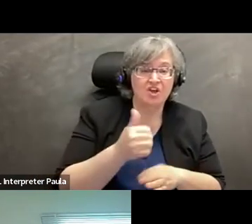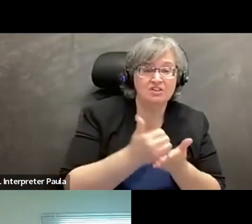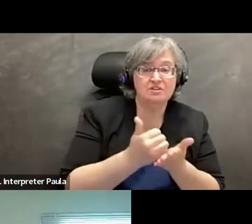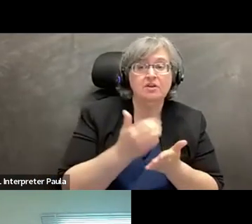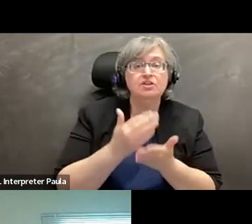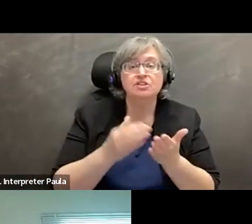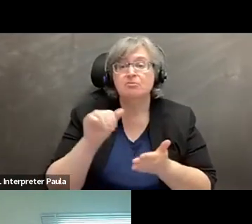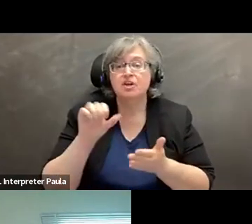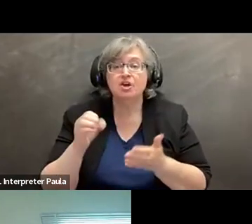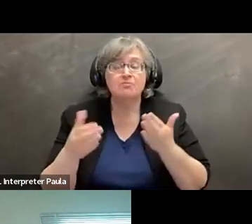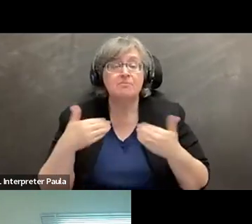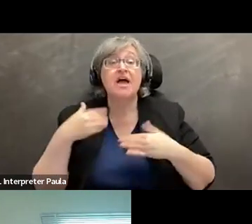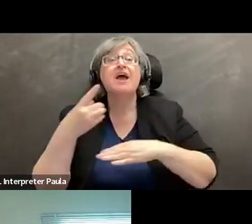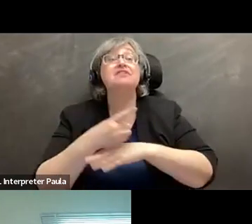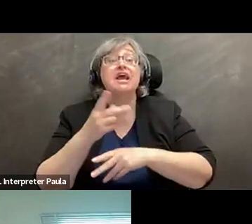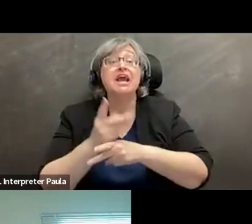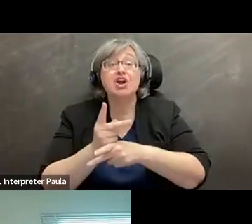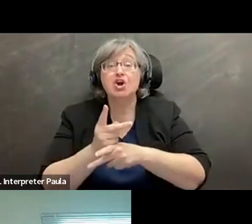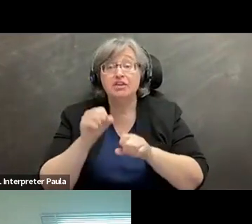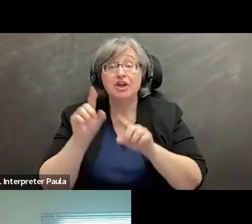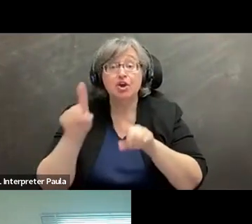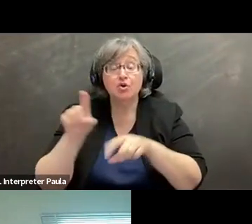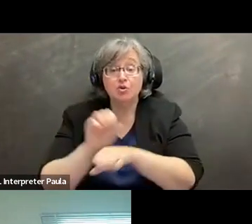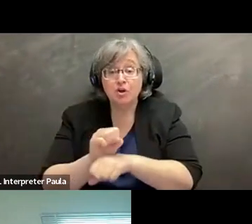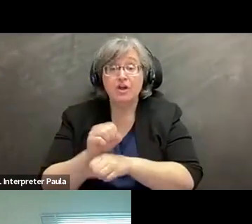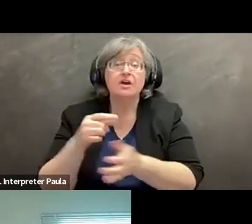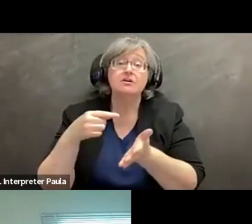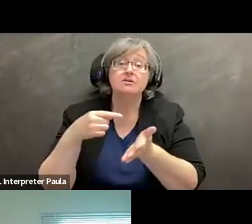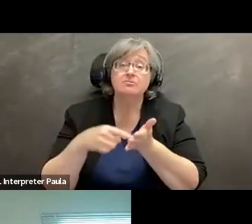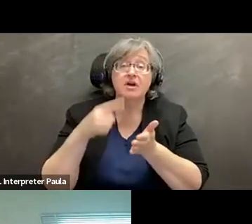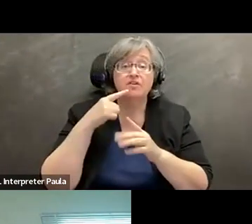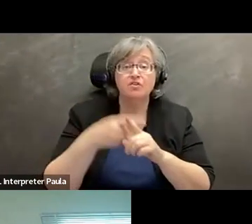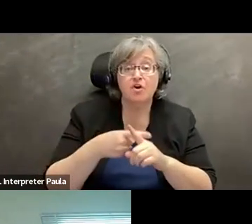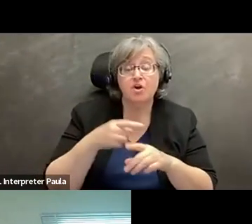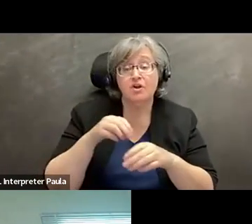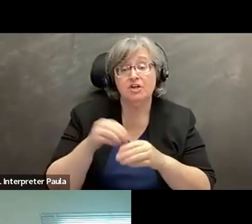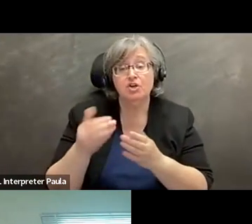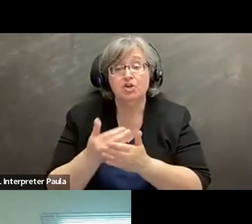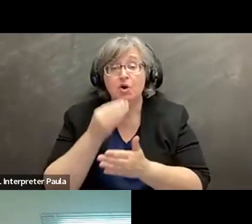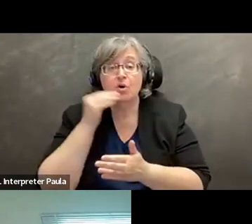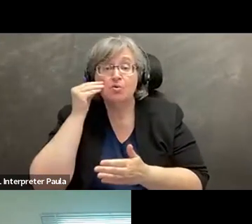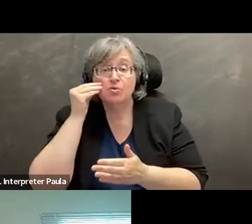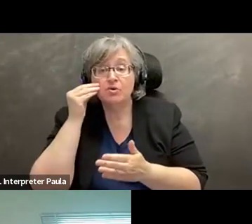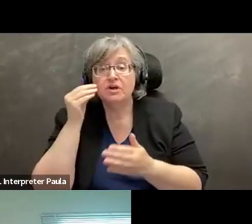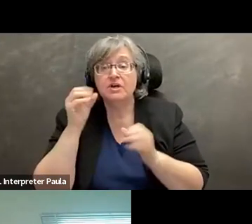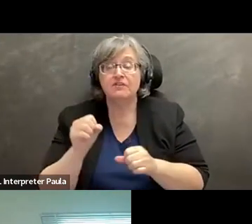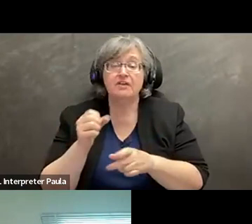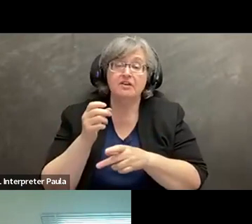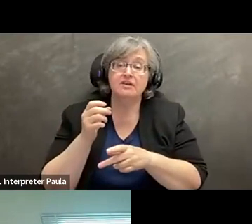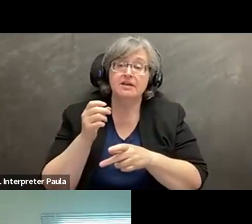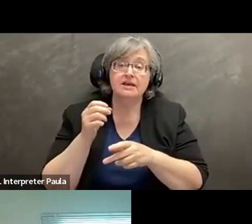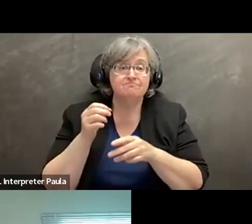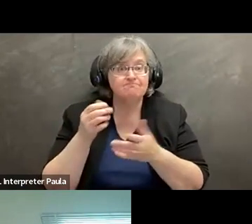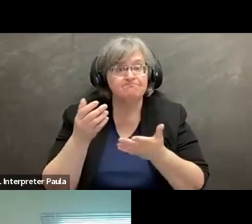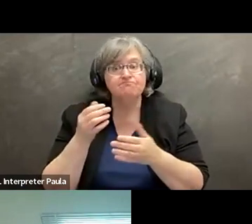where a survivor may have daycare so that they can go to their job, so that they can pay for rent in their new home, that can maintain their family.